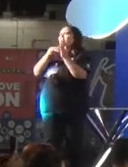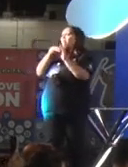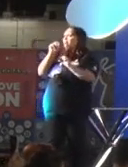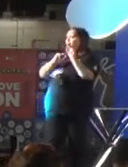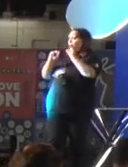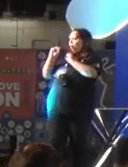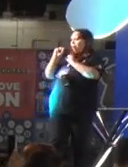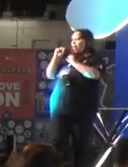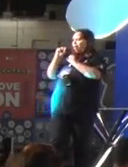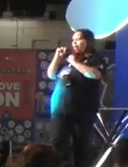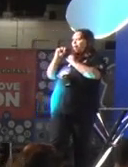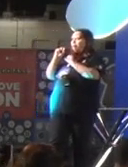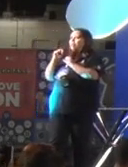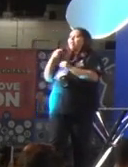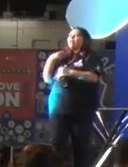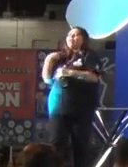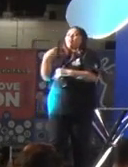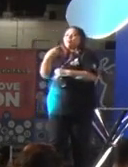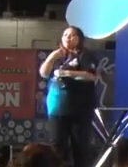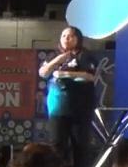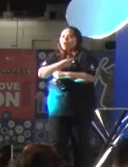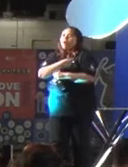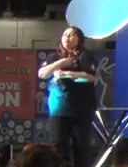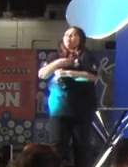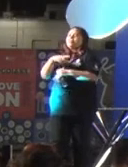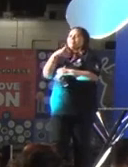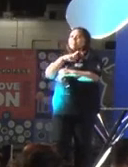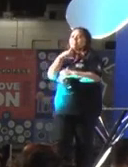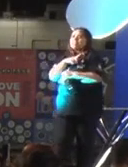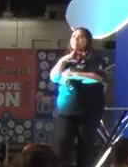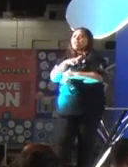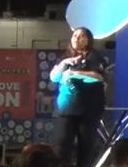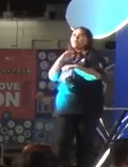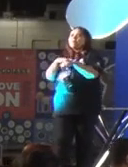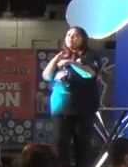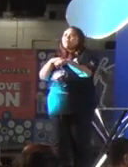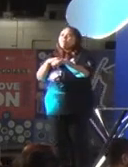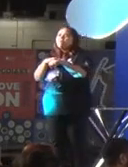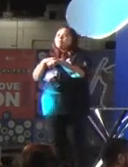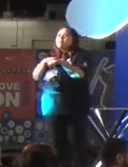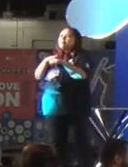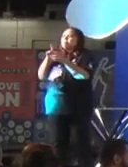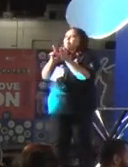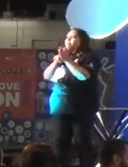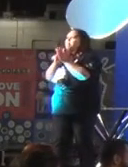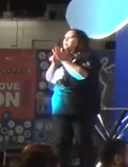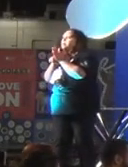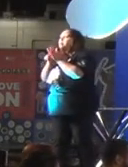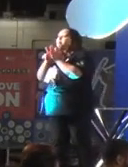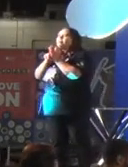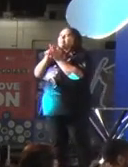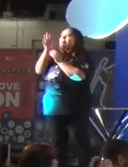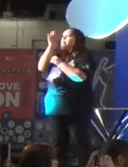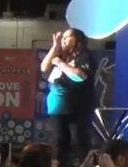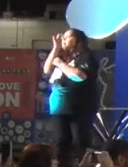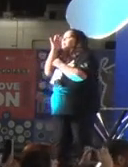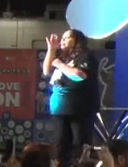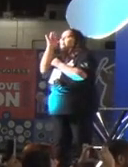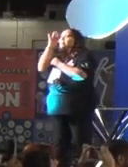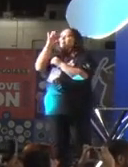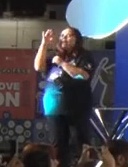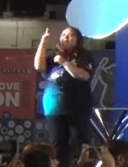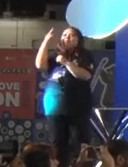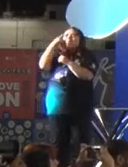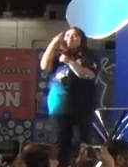to put aside our everyday assumptions. He wants us to think differently about who we are, about